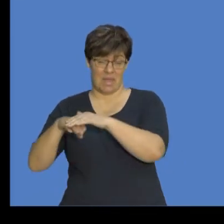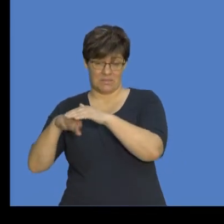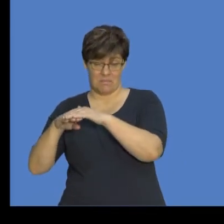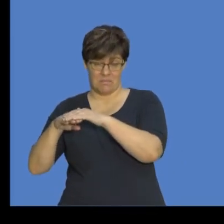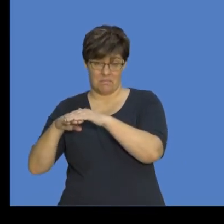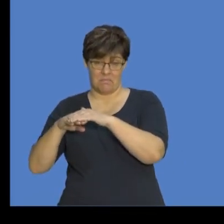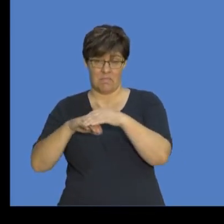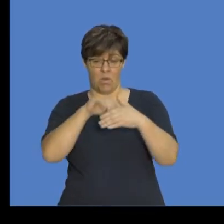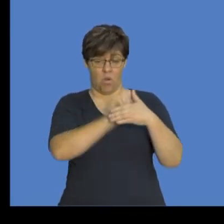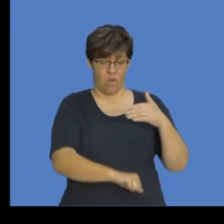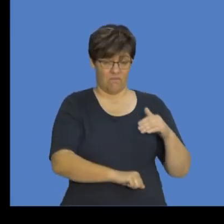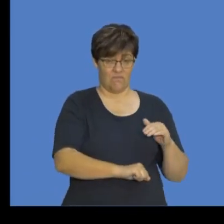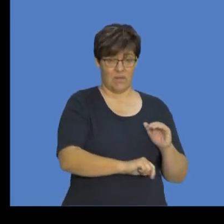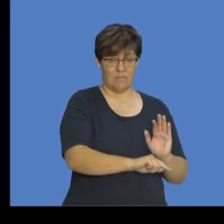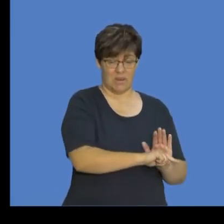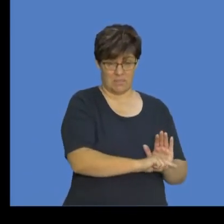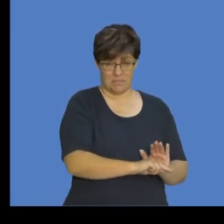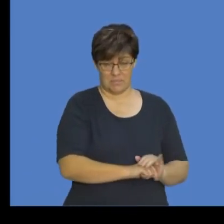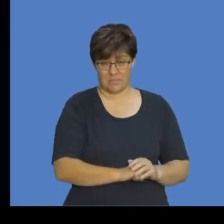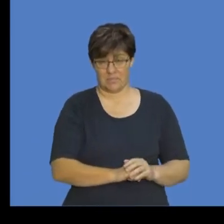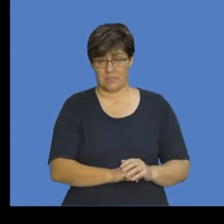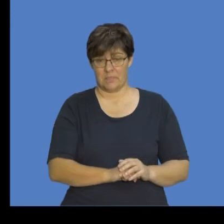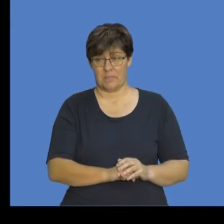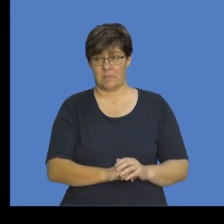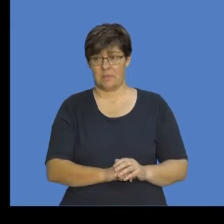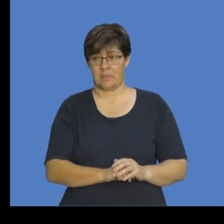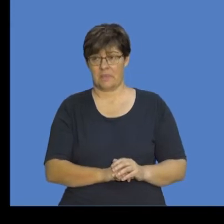it's the maximum minus the minimum.